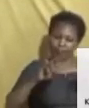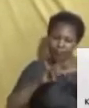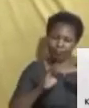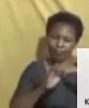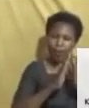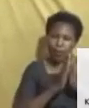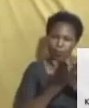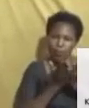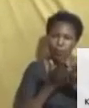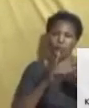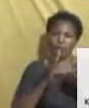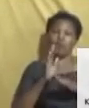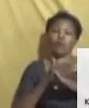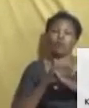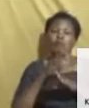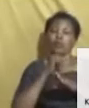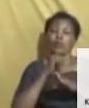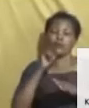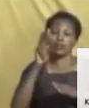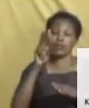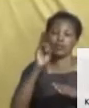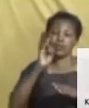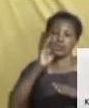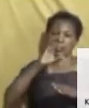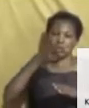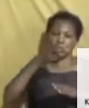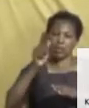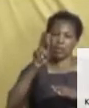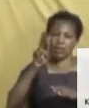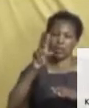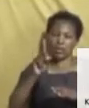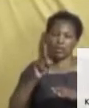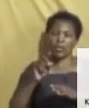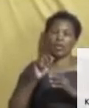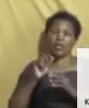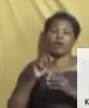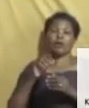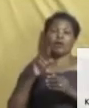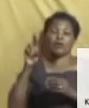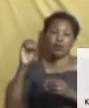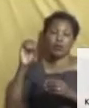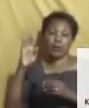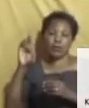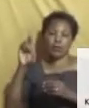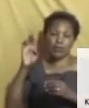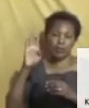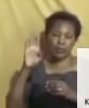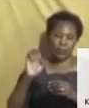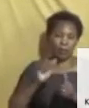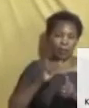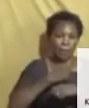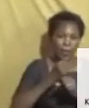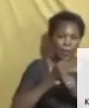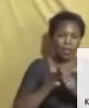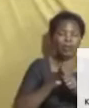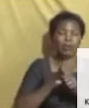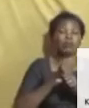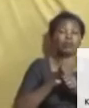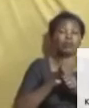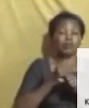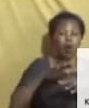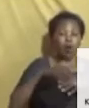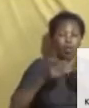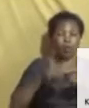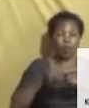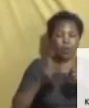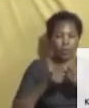Richard Albert, Constitutional Amendments, Making, Breaking, and Changing Constitutions. Richard